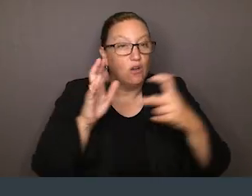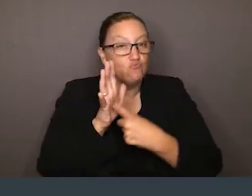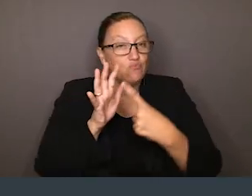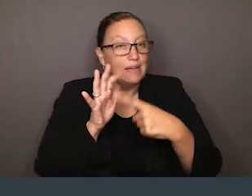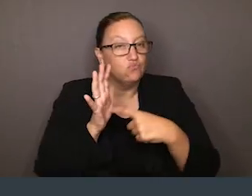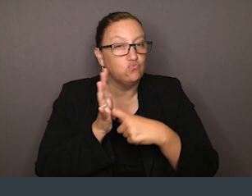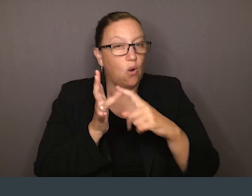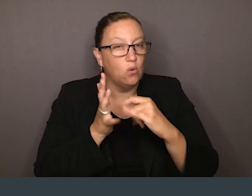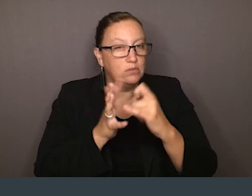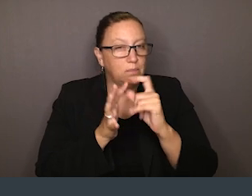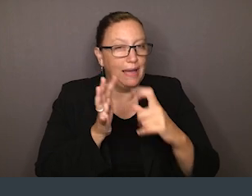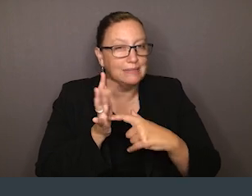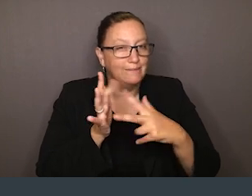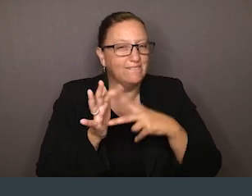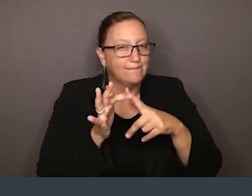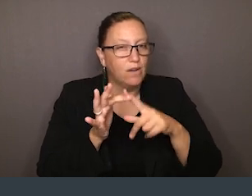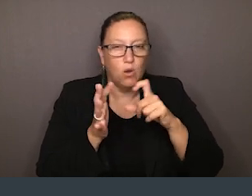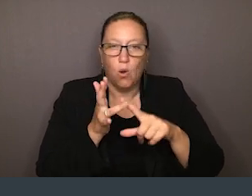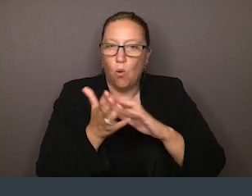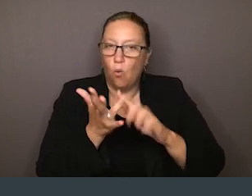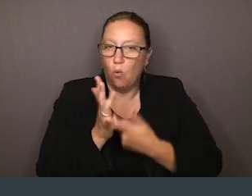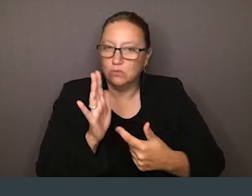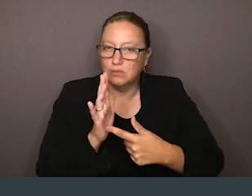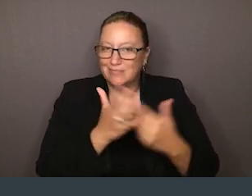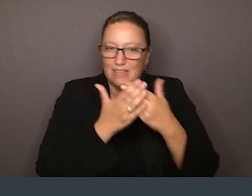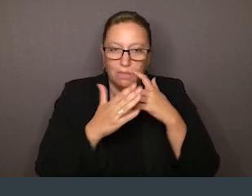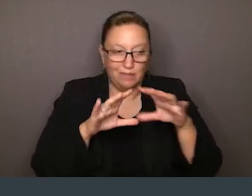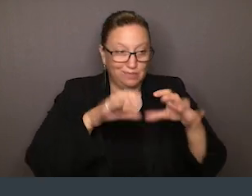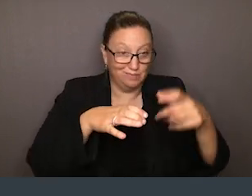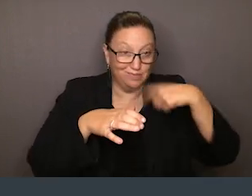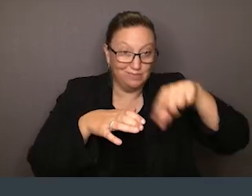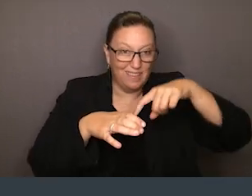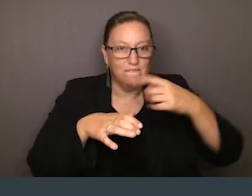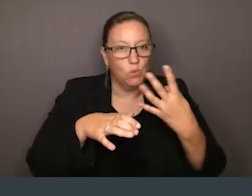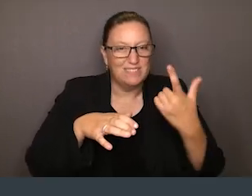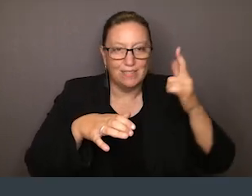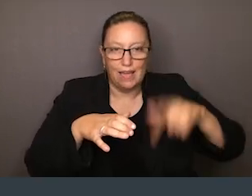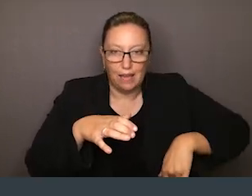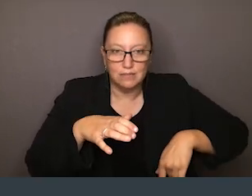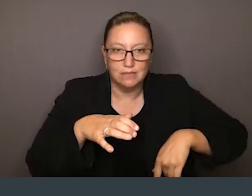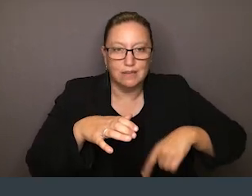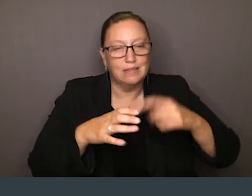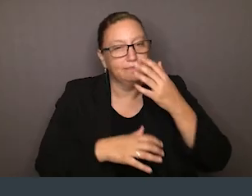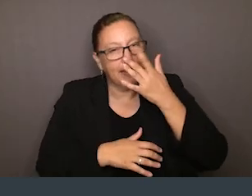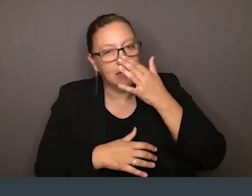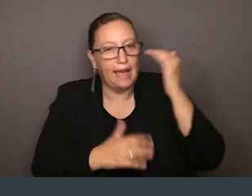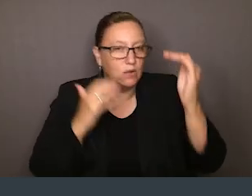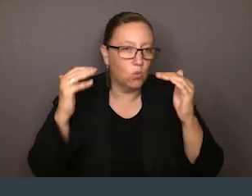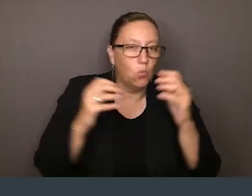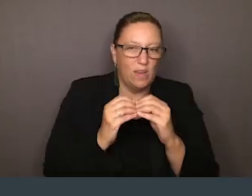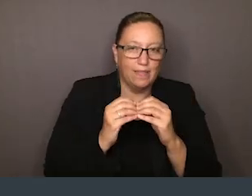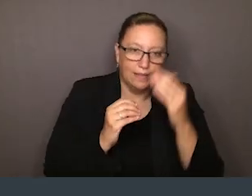retrospective cohort study, and we followed people retrospectively, around 47,000 adolescents